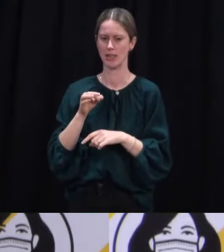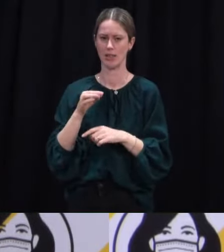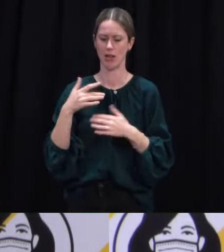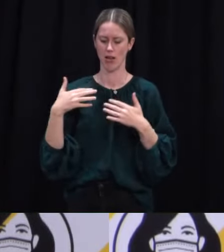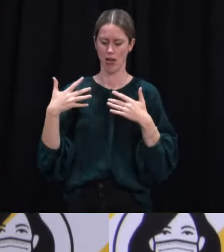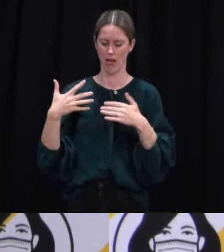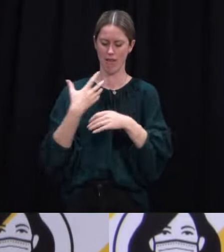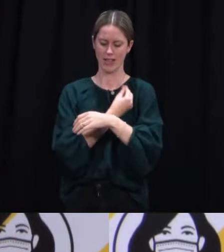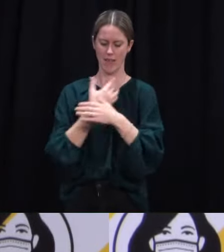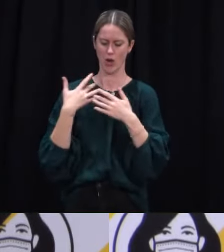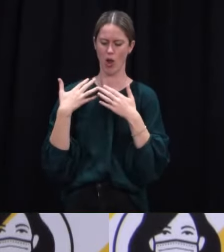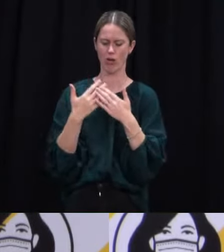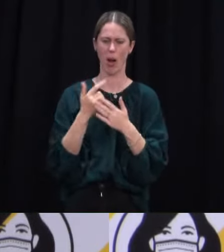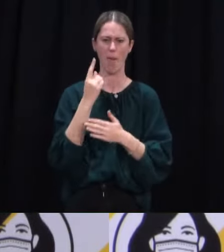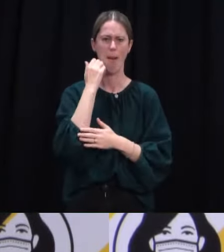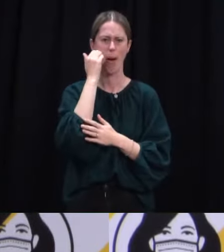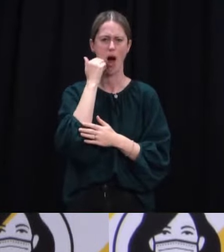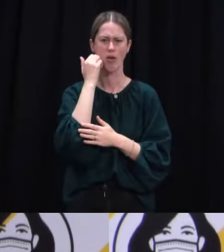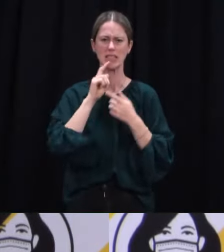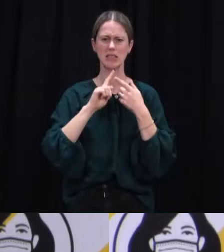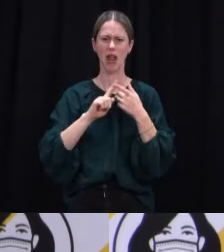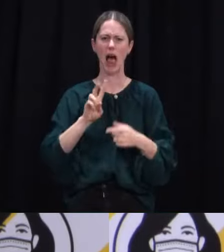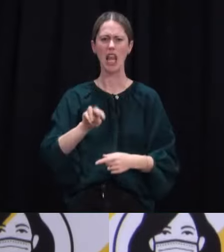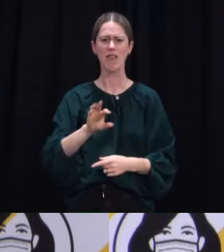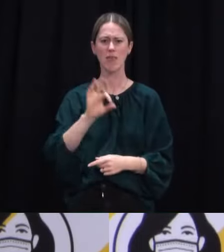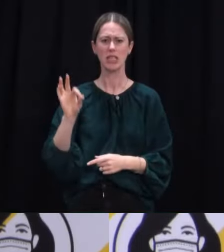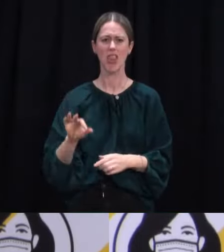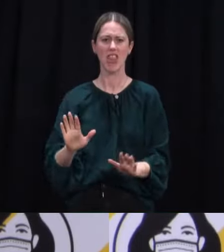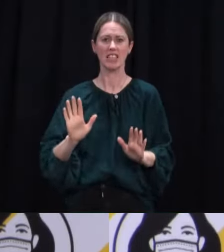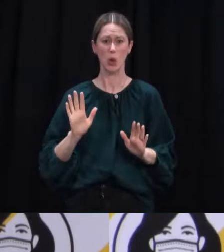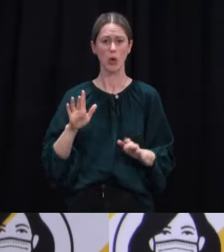around 11%. Is it fair to say that the vaccination